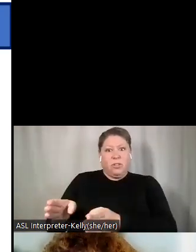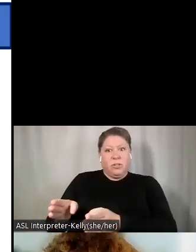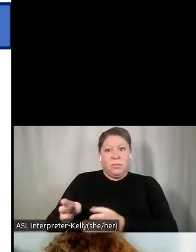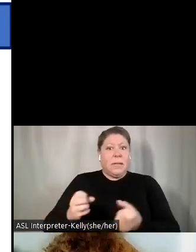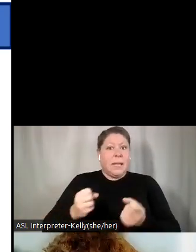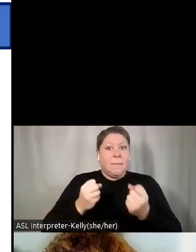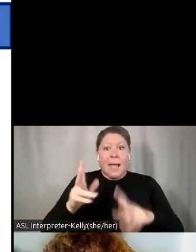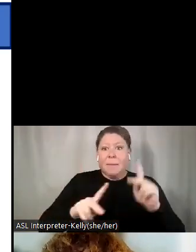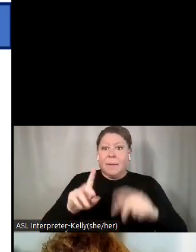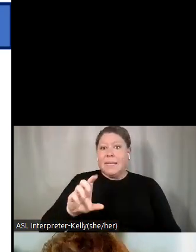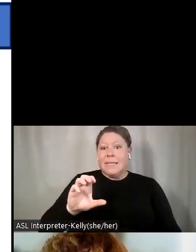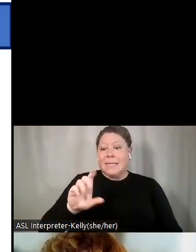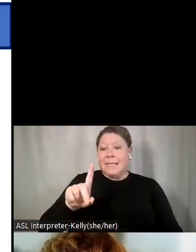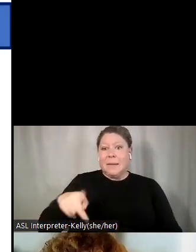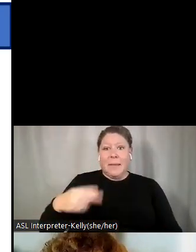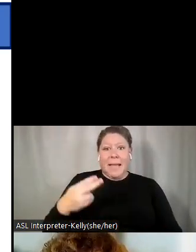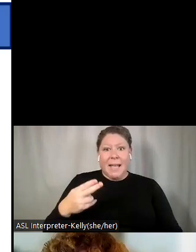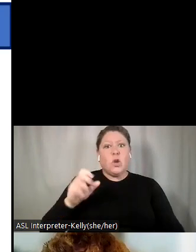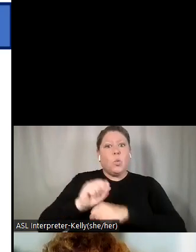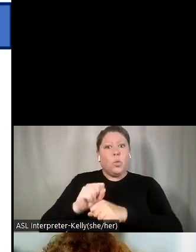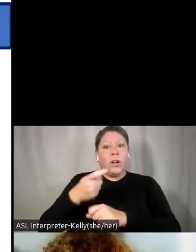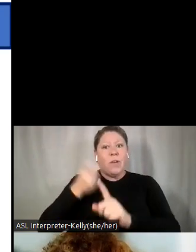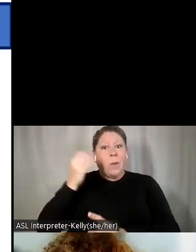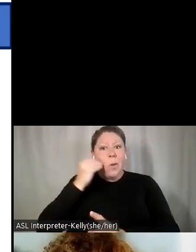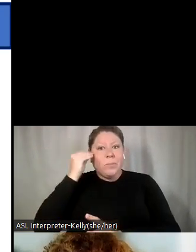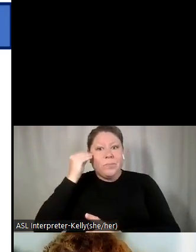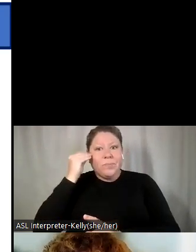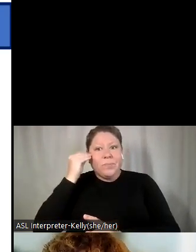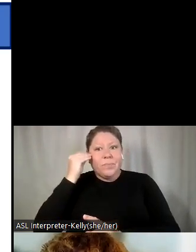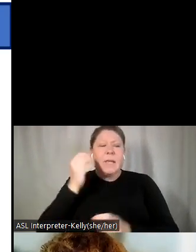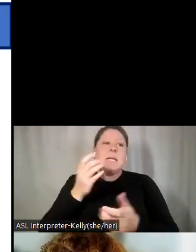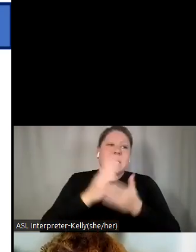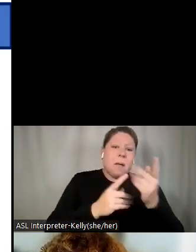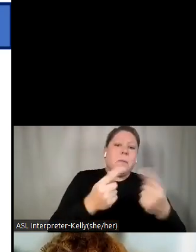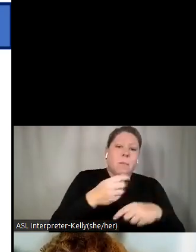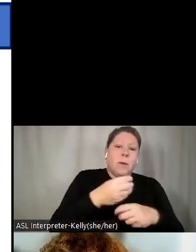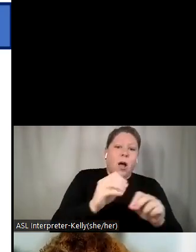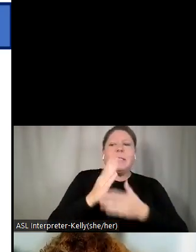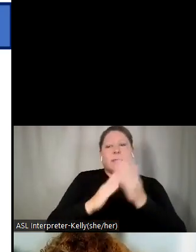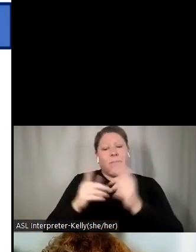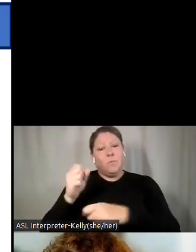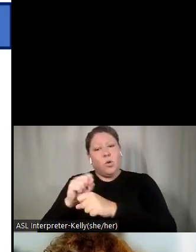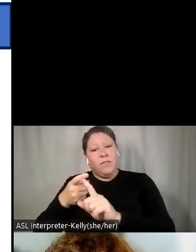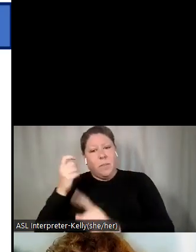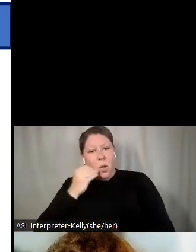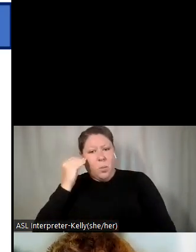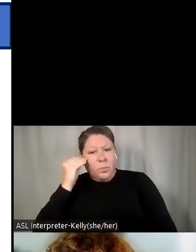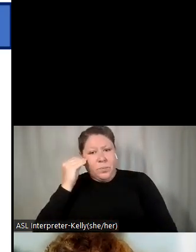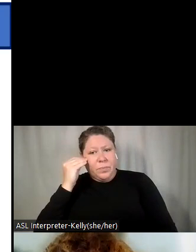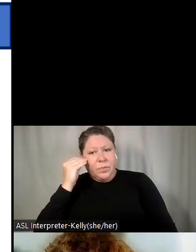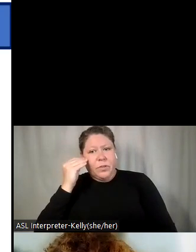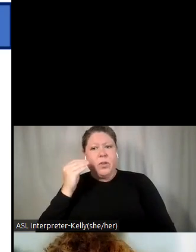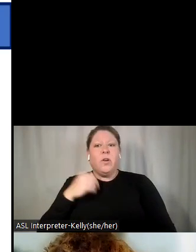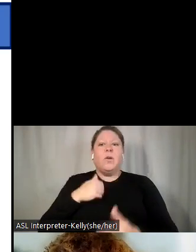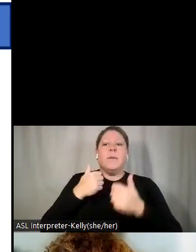working from home. Some folks work in offices, but a lot of people work from home. And so we've been playing around with different ways of going